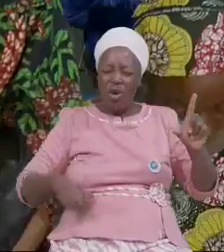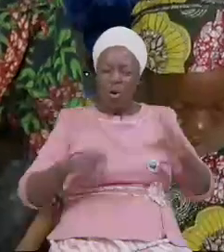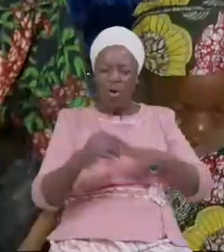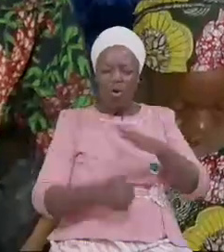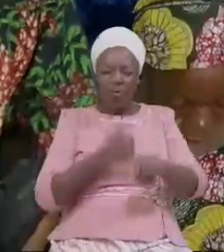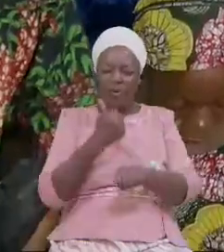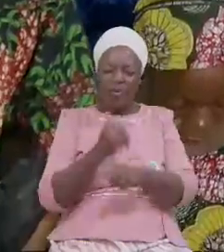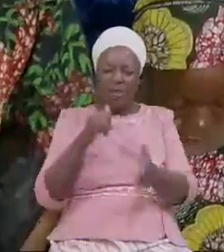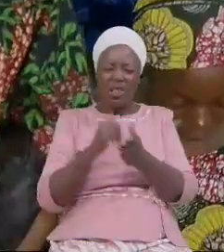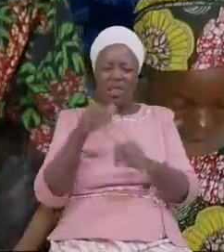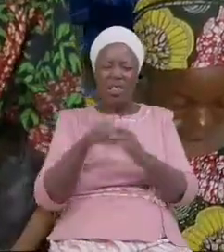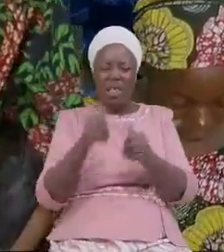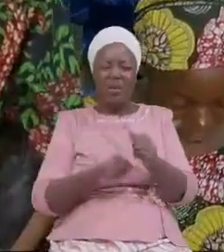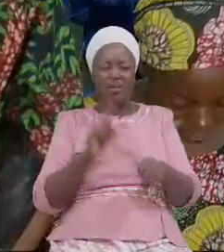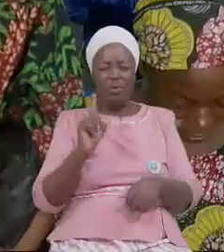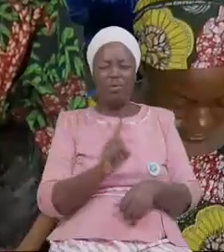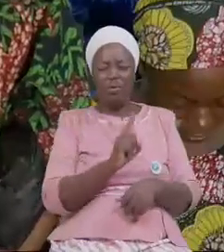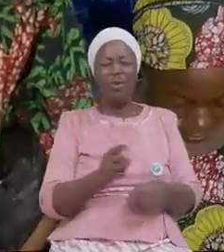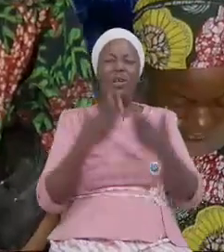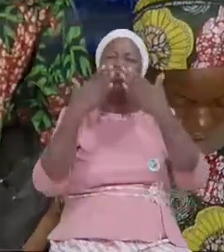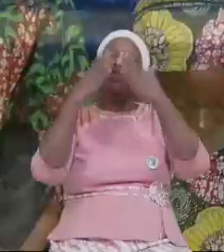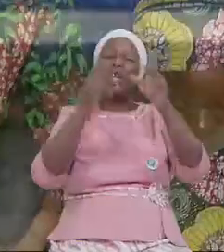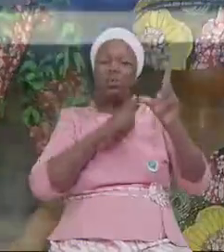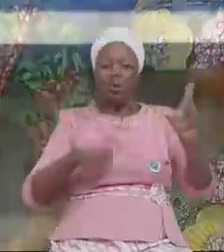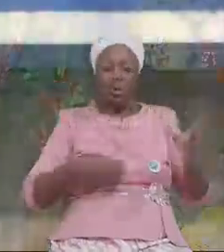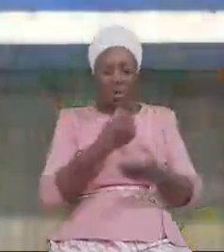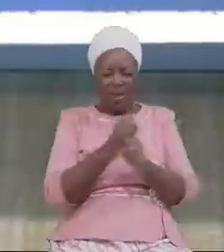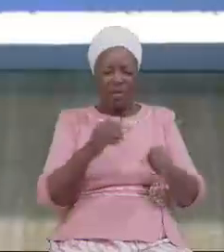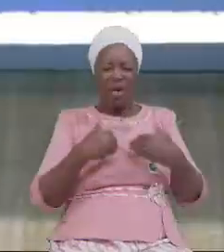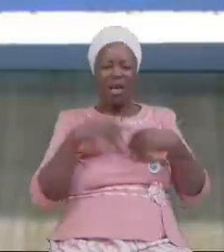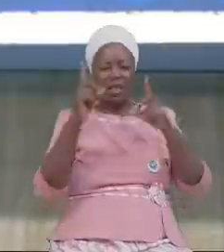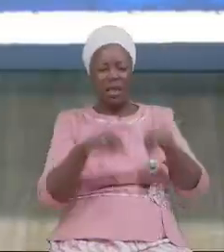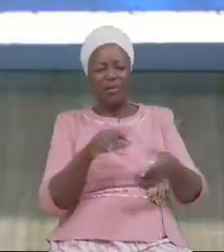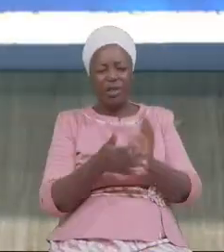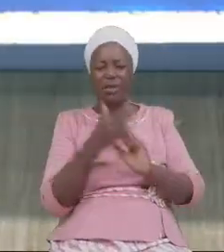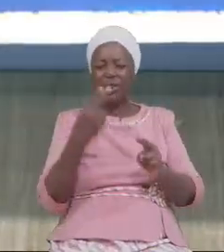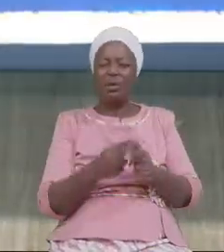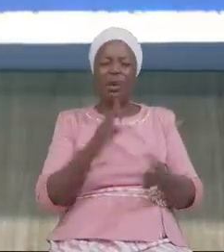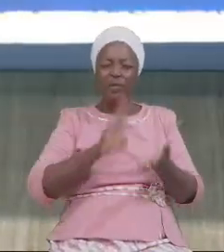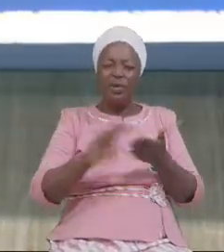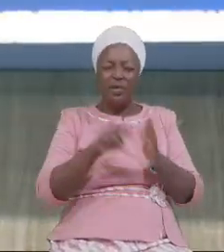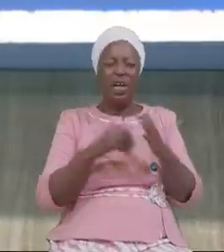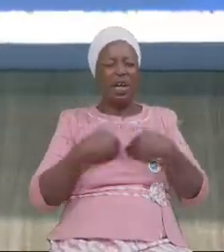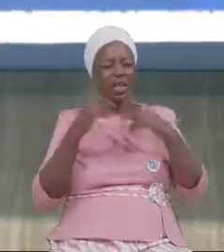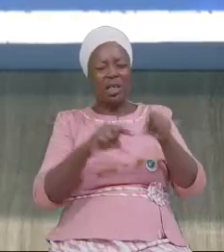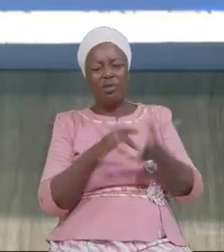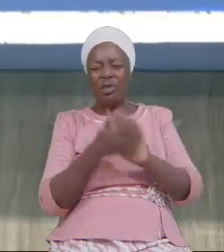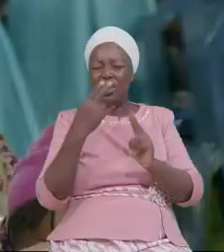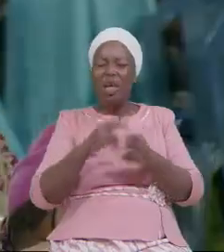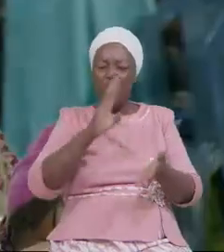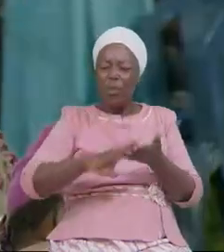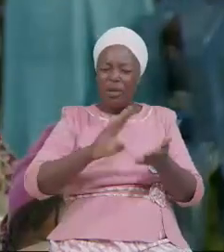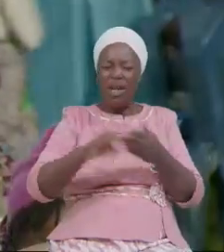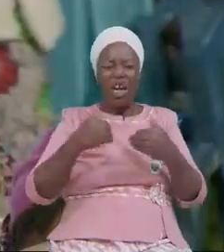everyone. Thank you, Lord. Salvation has come. Forgiveness has come. Pardon has